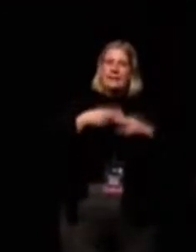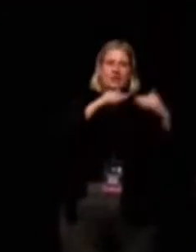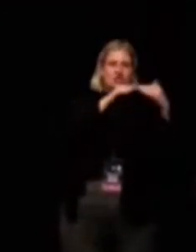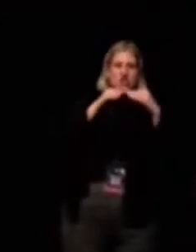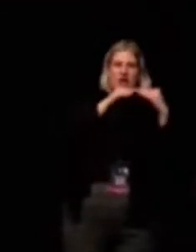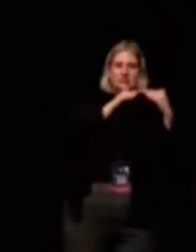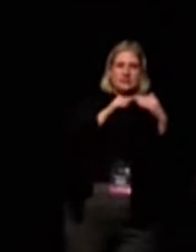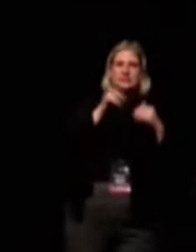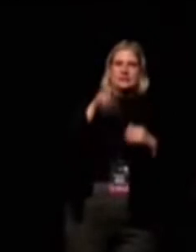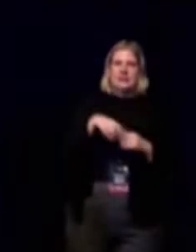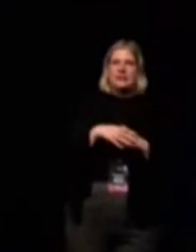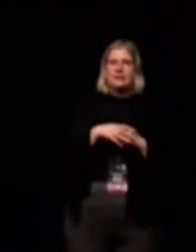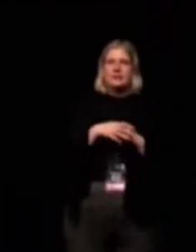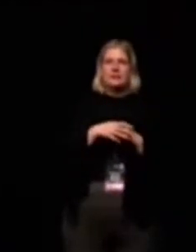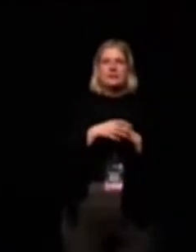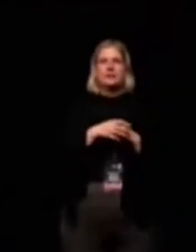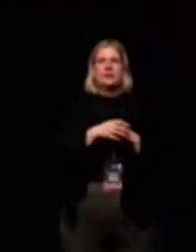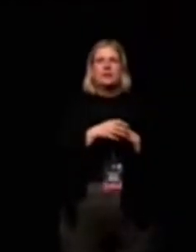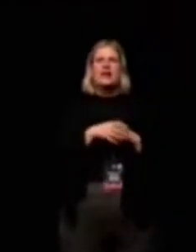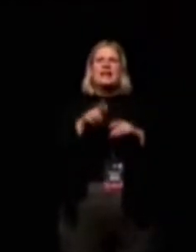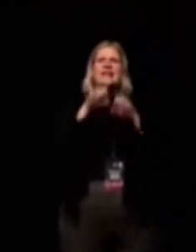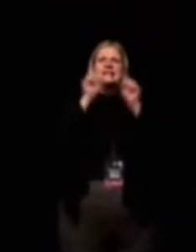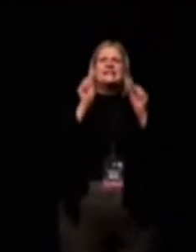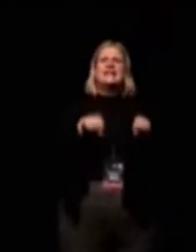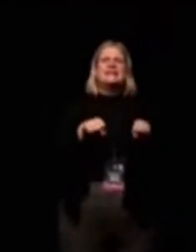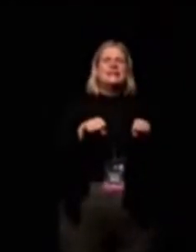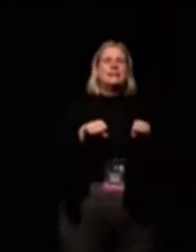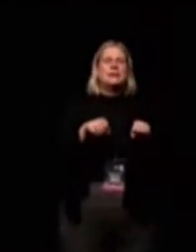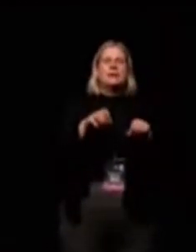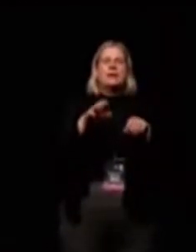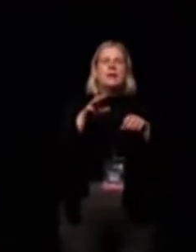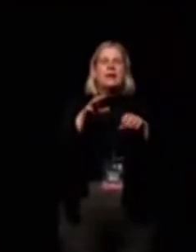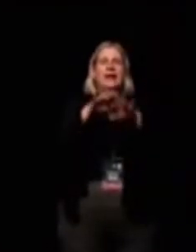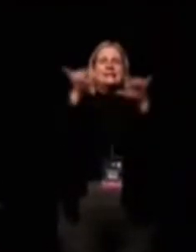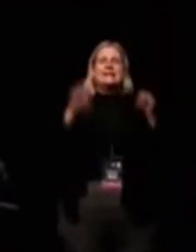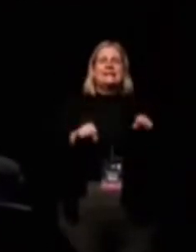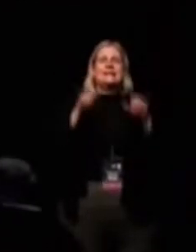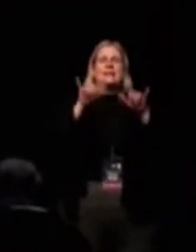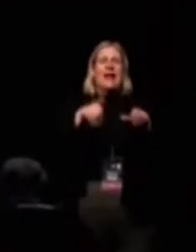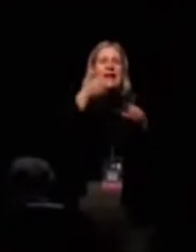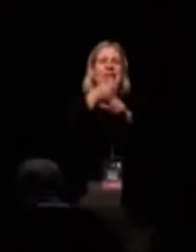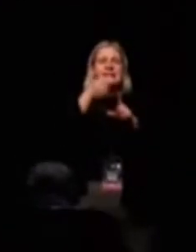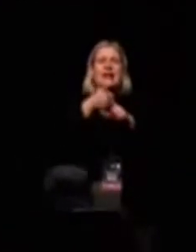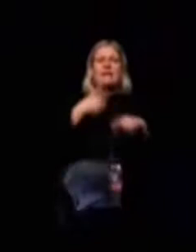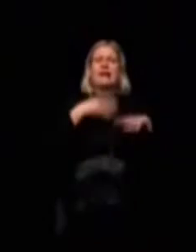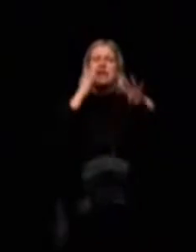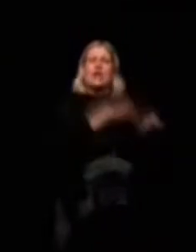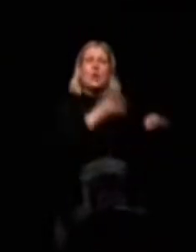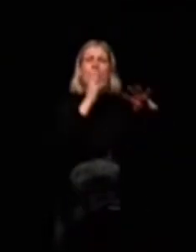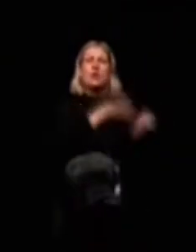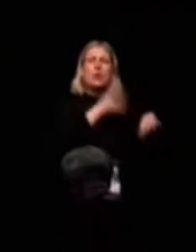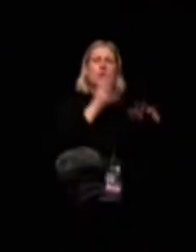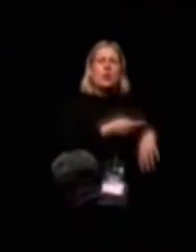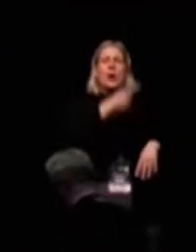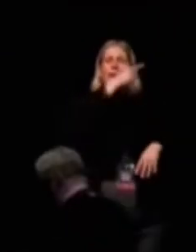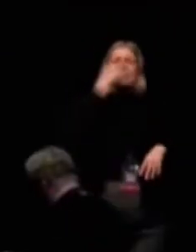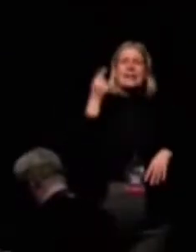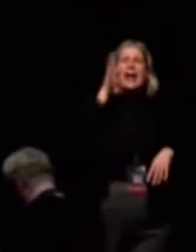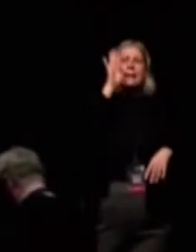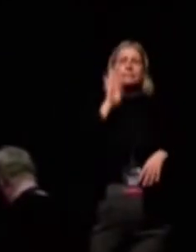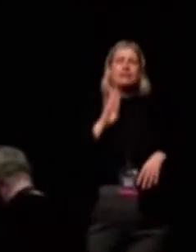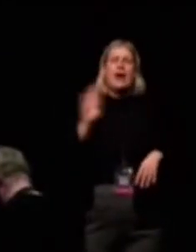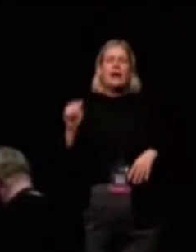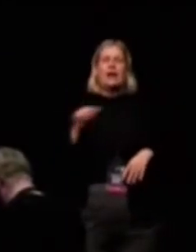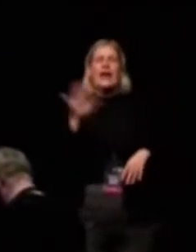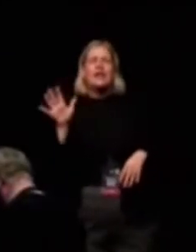divisiveness, the dog whistles, and a system for that is too long left behind Black and brown and Asian and Native American communities. That era is